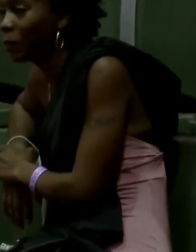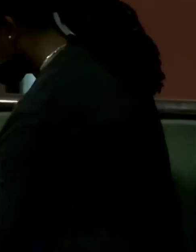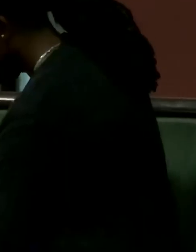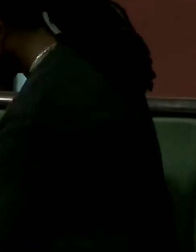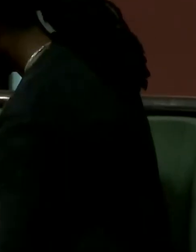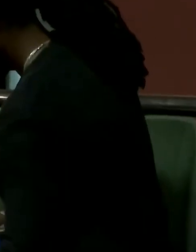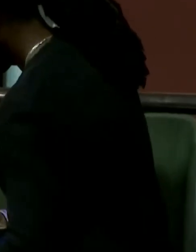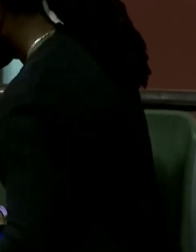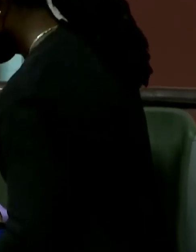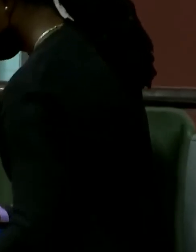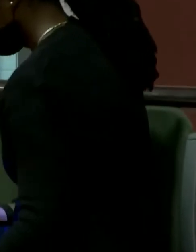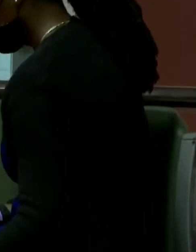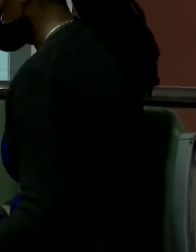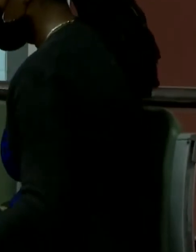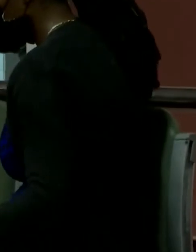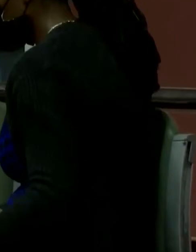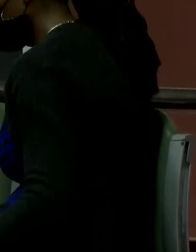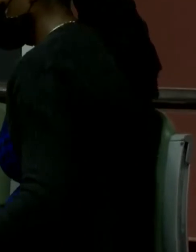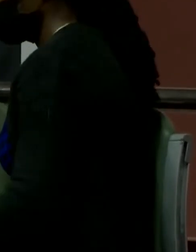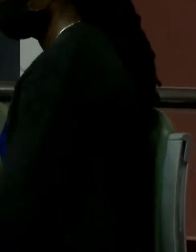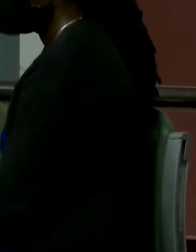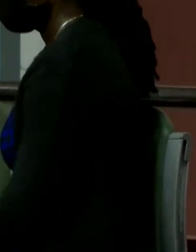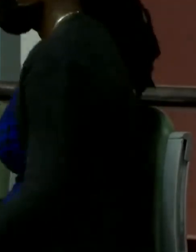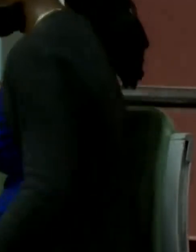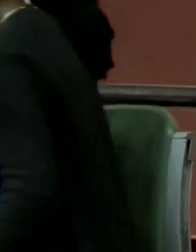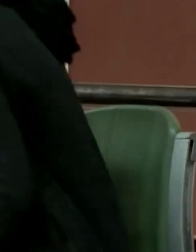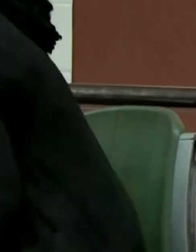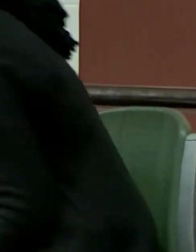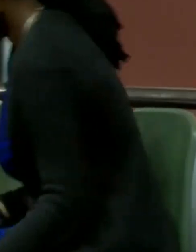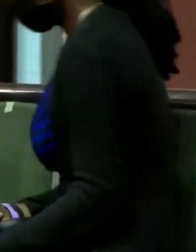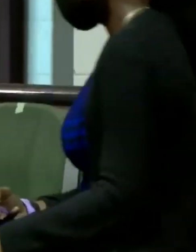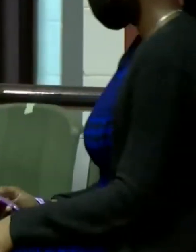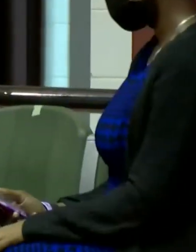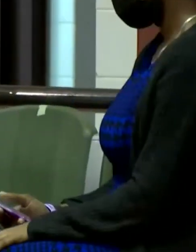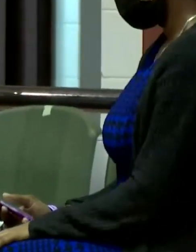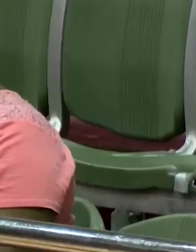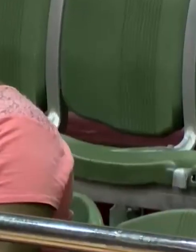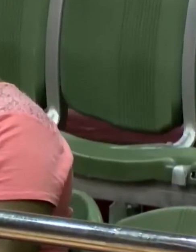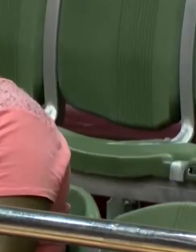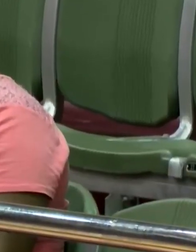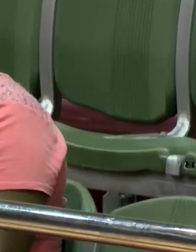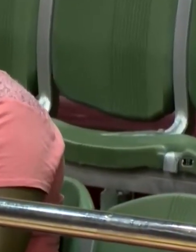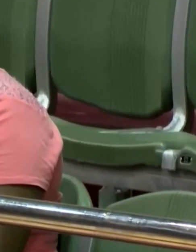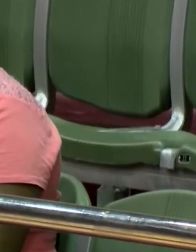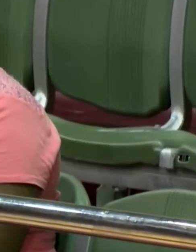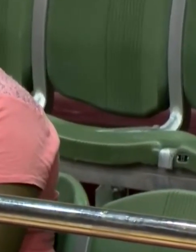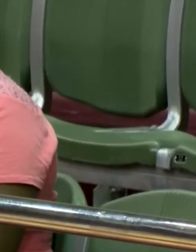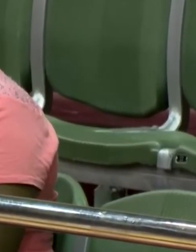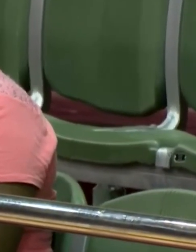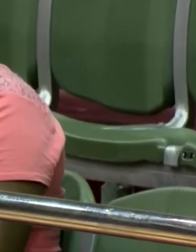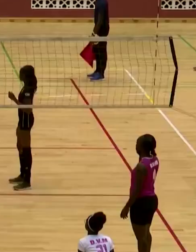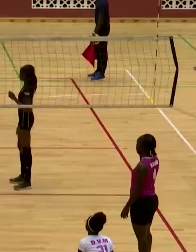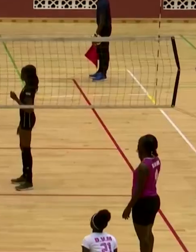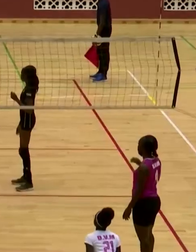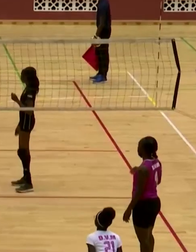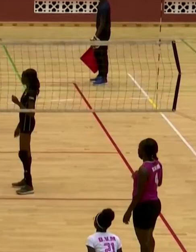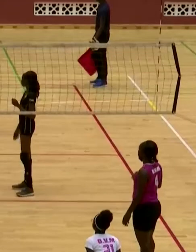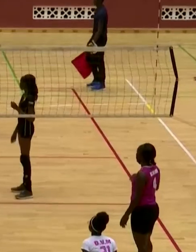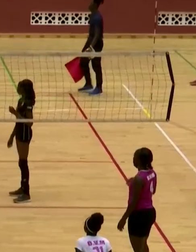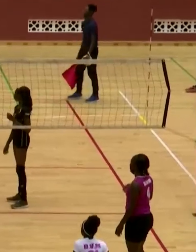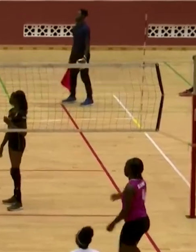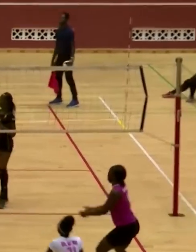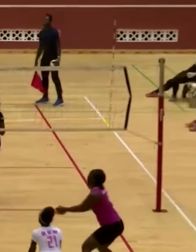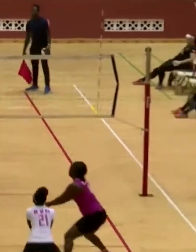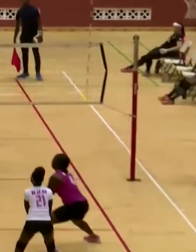United. The first set was real close after being locked at 24-all and 25-all. But Candy Ashori